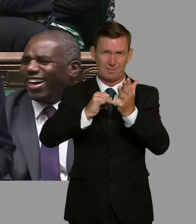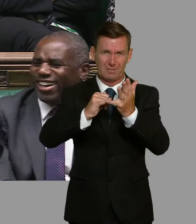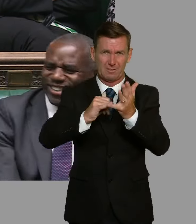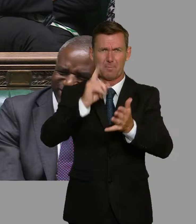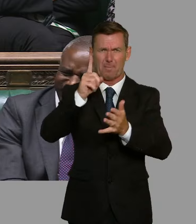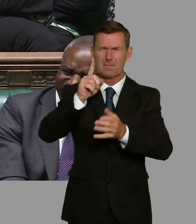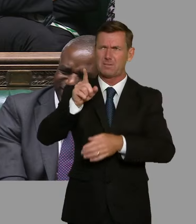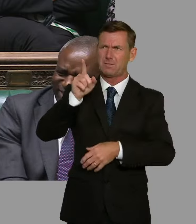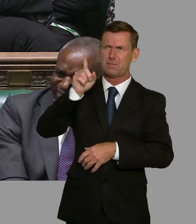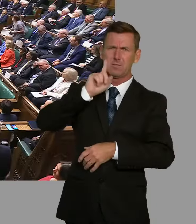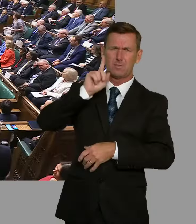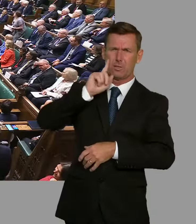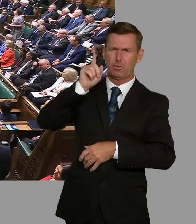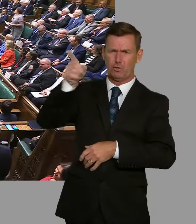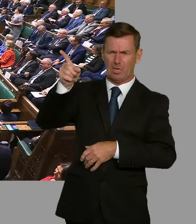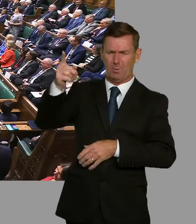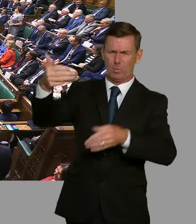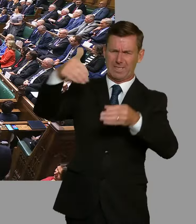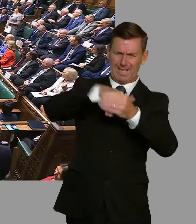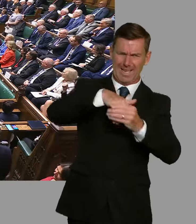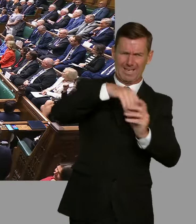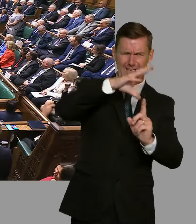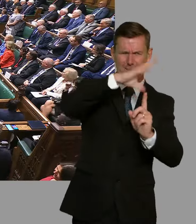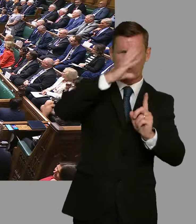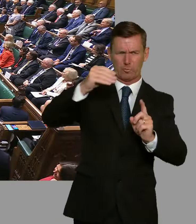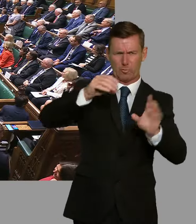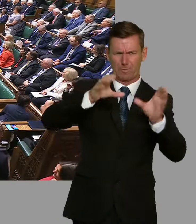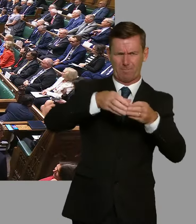won't. Dr. Scott Arthur.